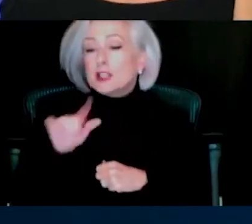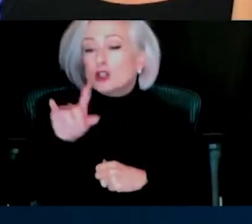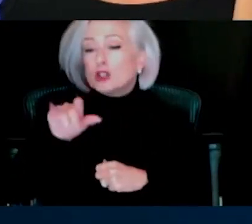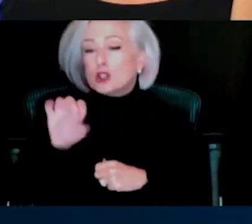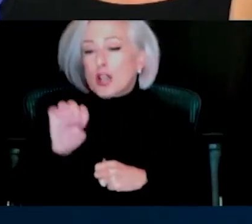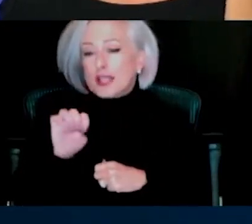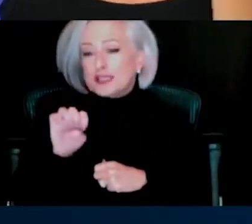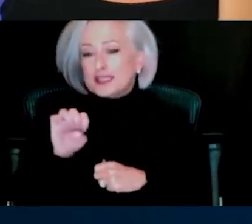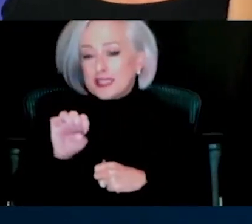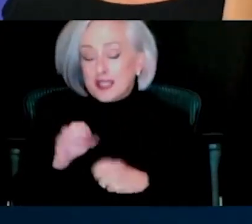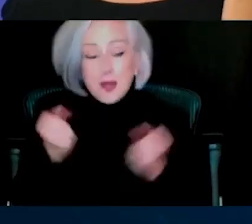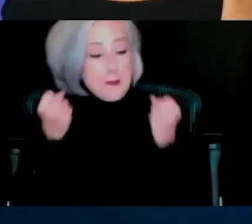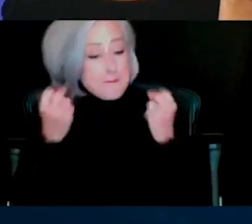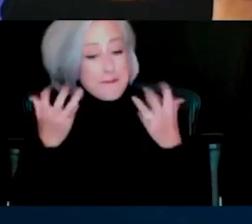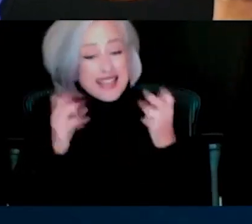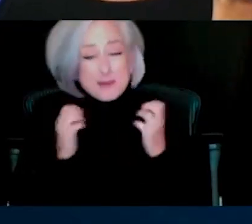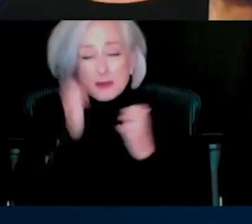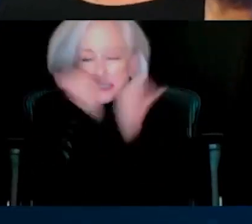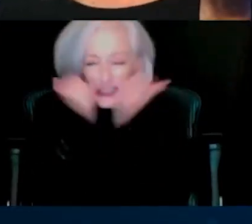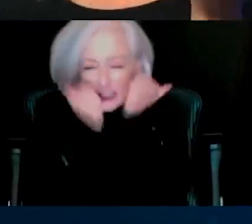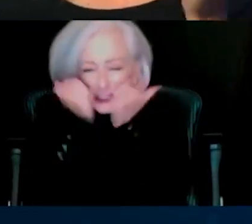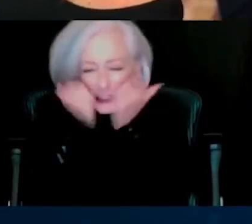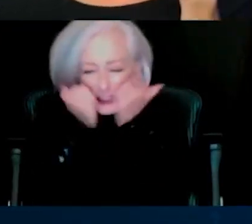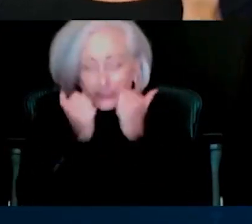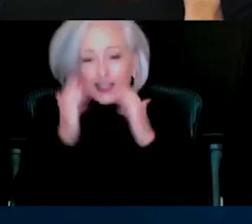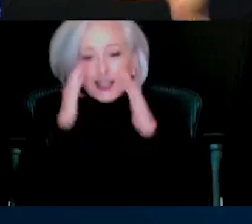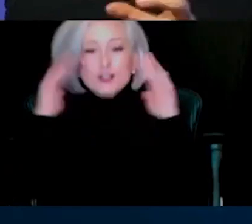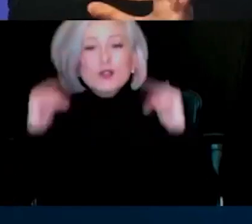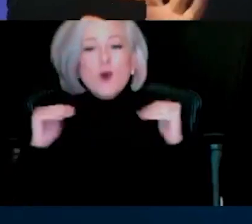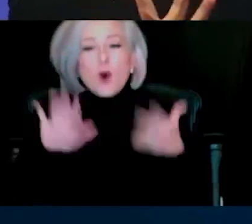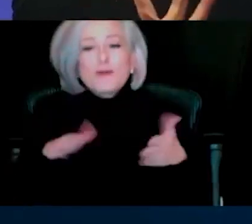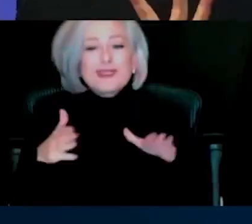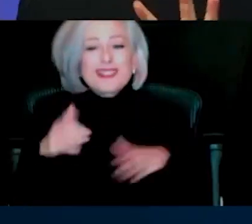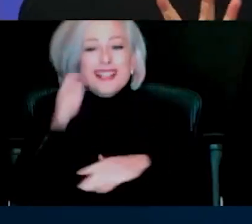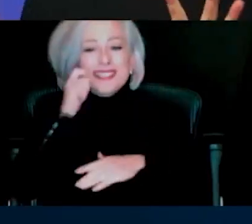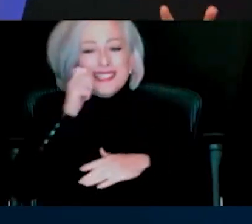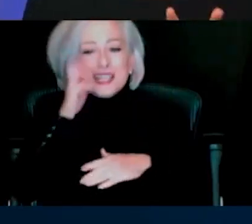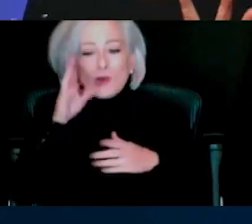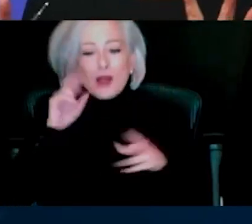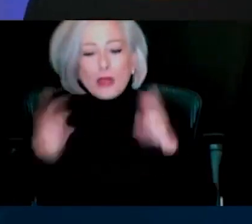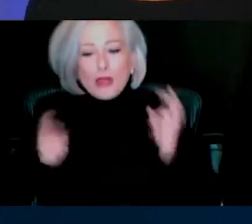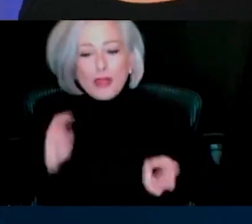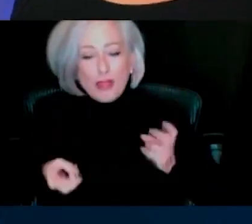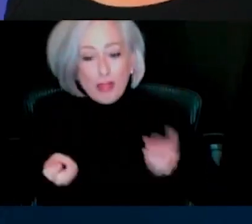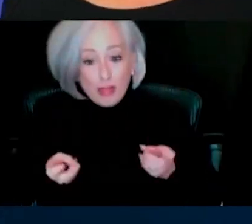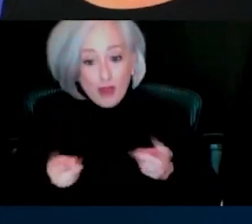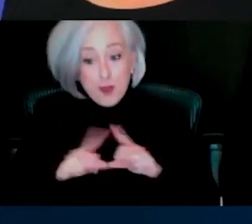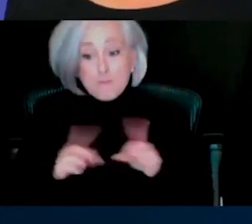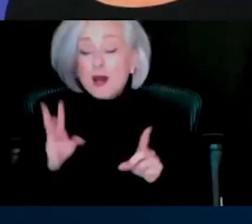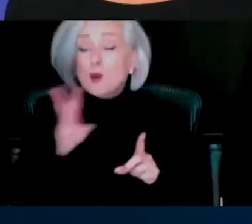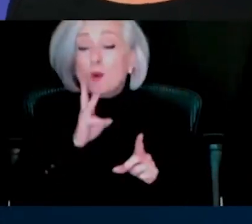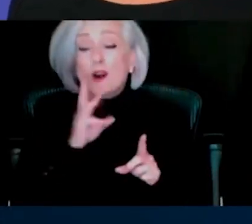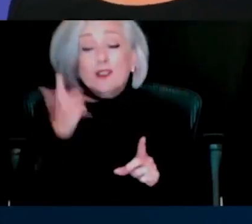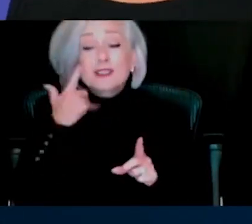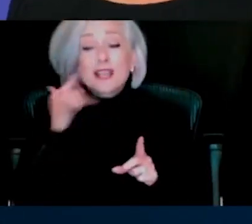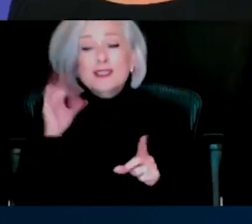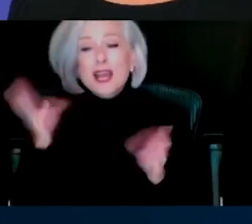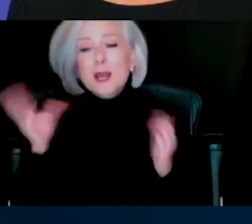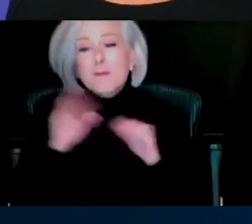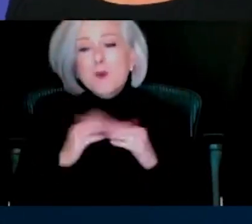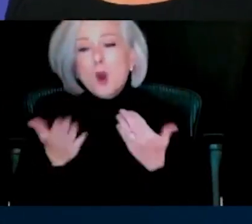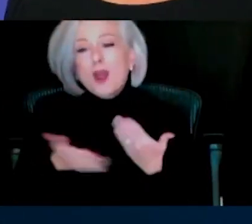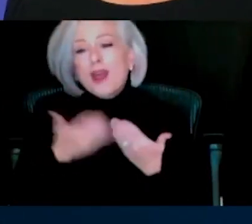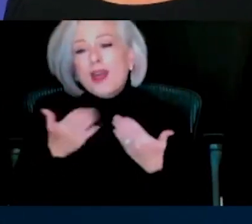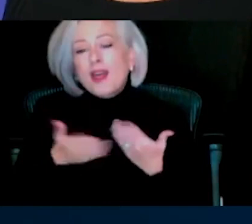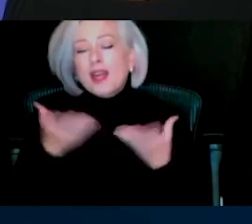our faces and hope that dead skin's going to fall off, and water, it sounds like, is a much gentler way to go. But